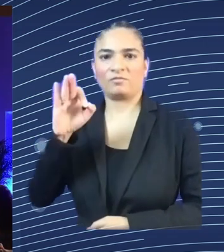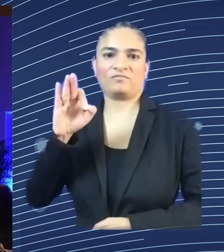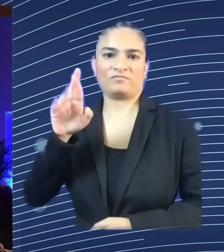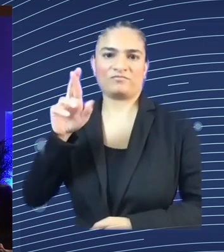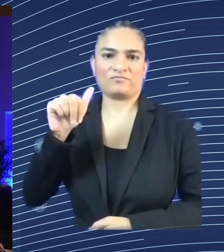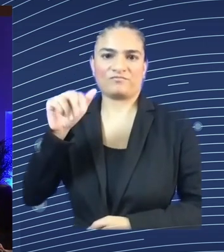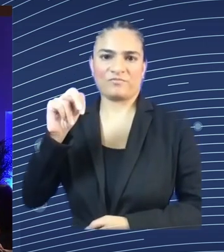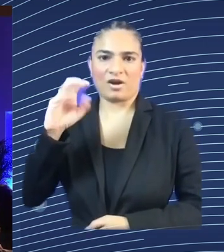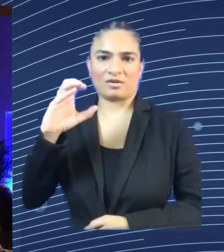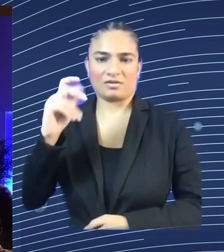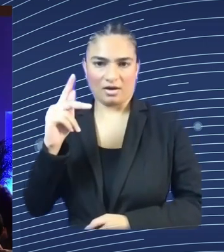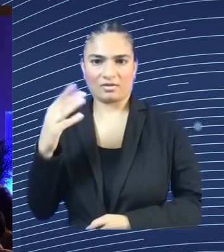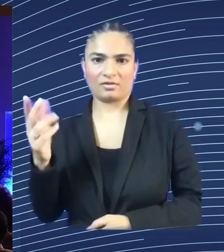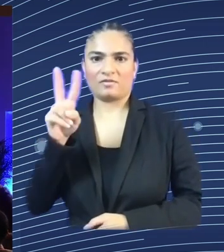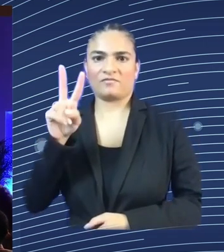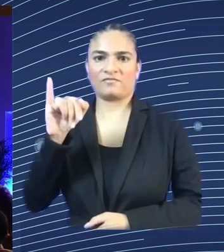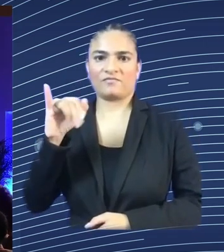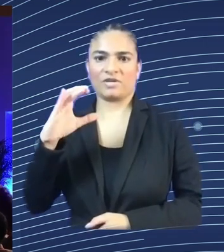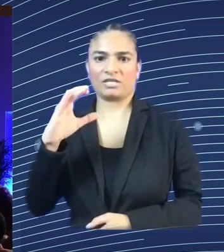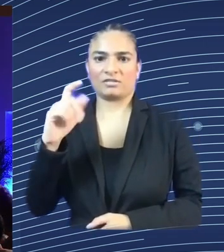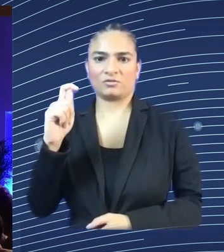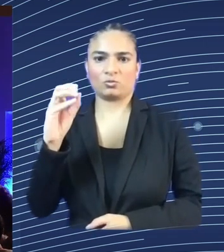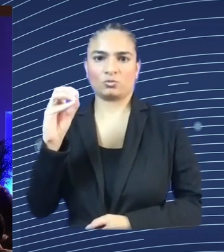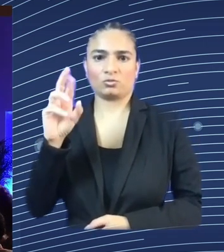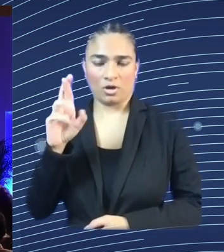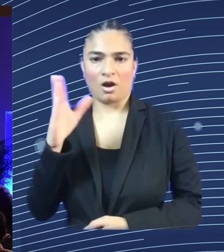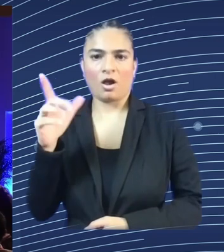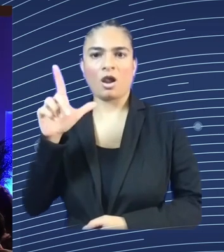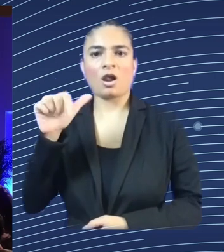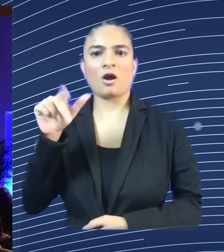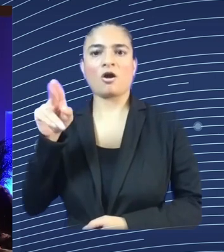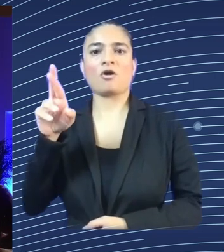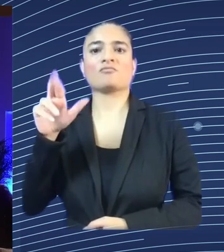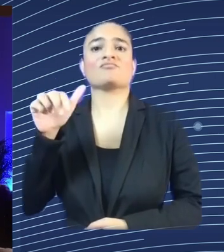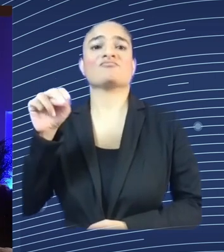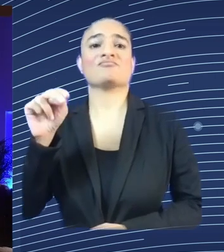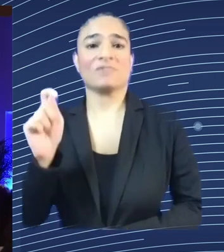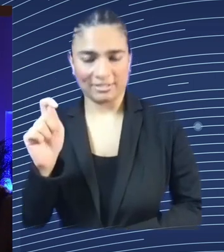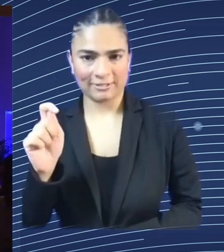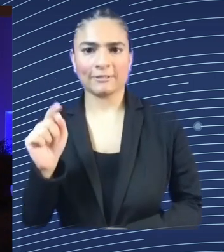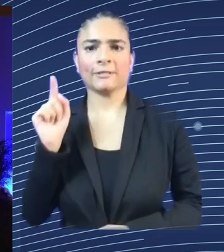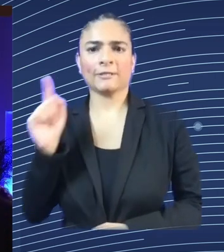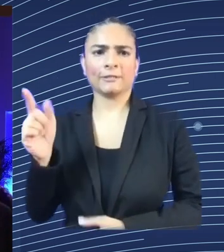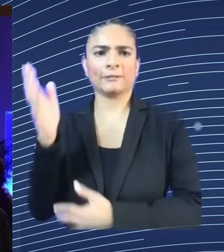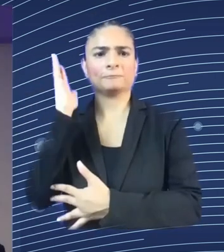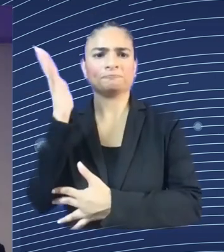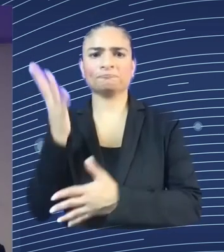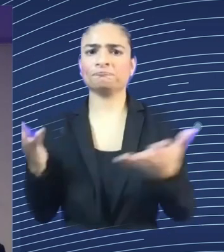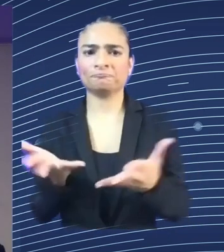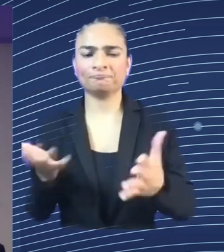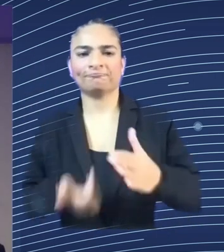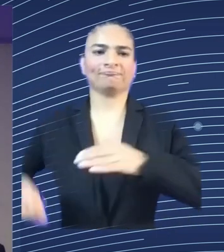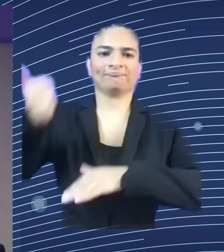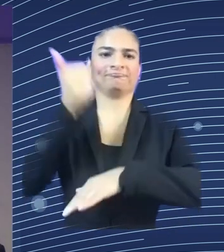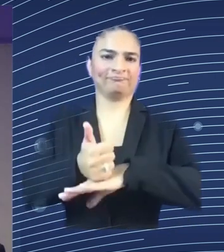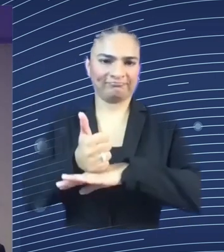co-founder of Wiquity. Hi, I'm Frank. I'm the co-founder of Wiquity. I'm just waiting for the slides to boot